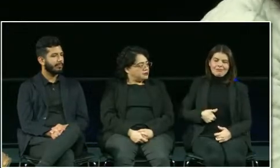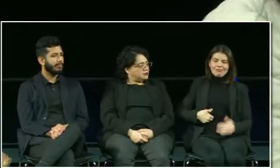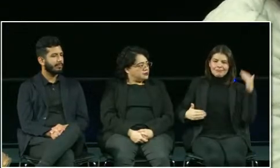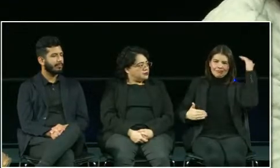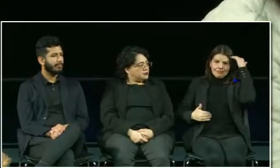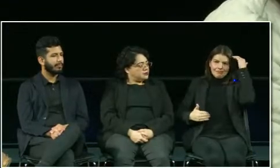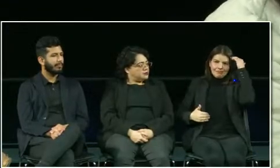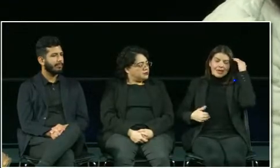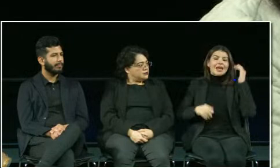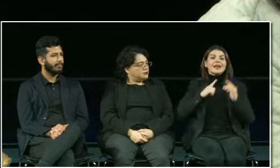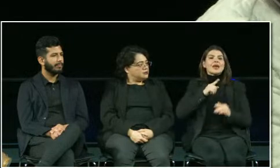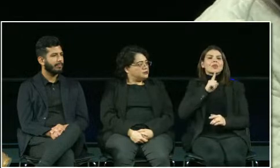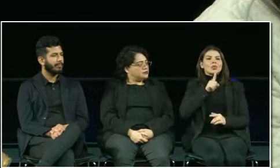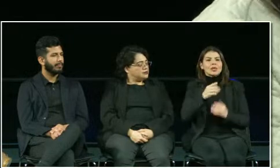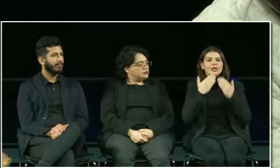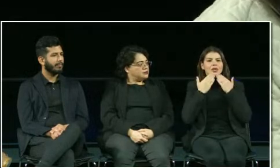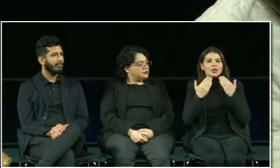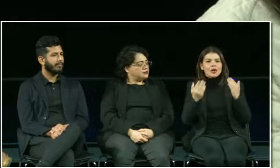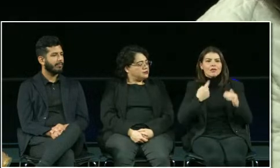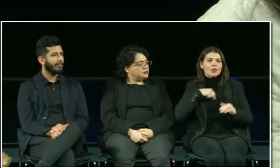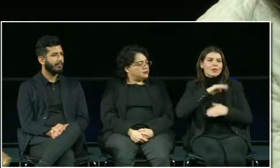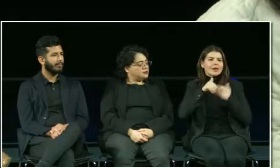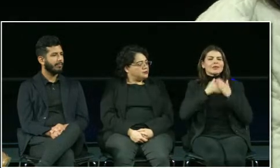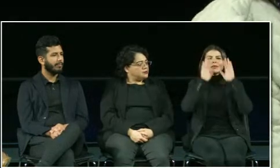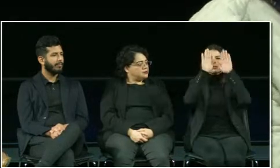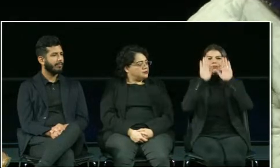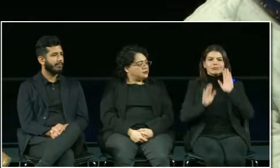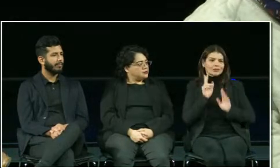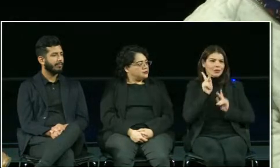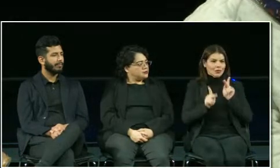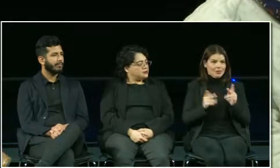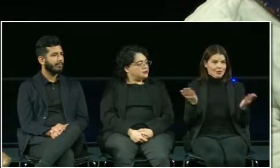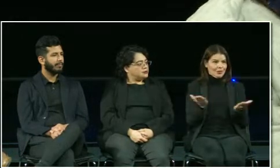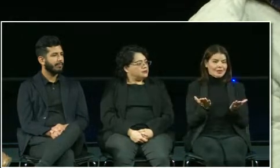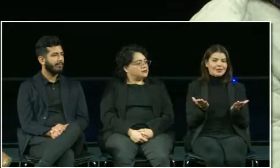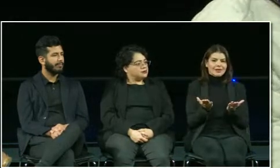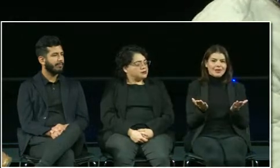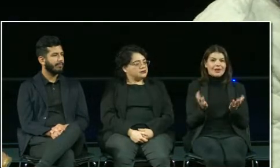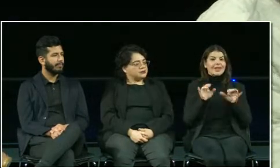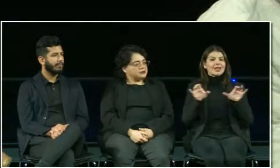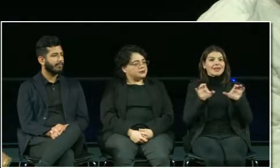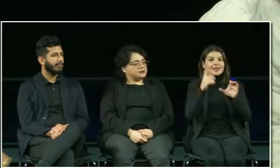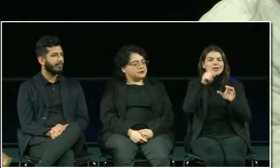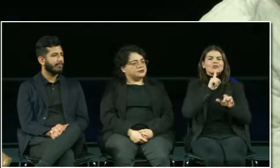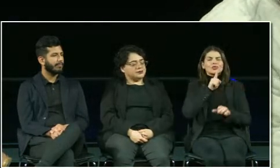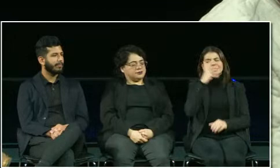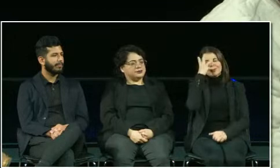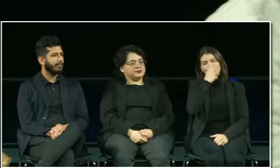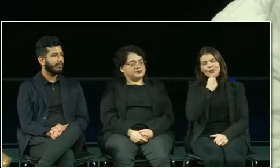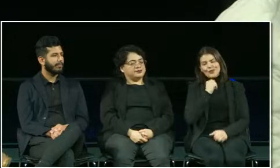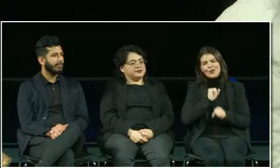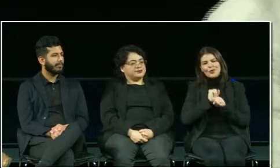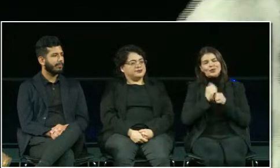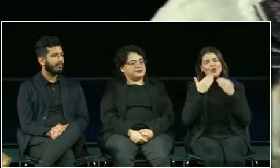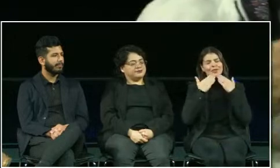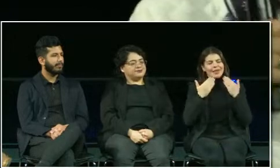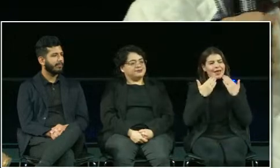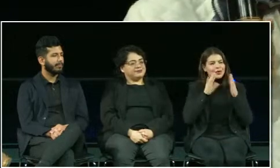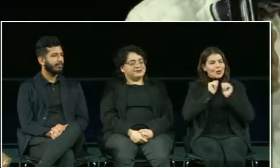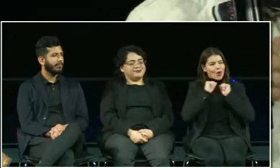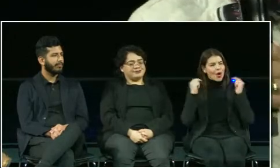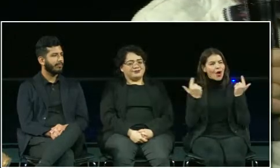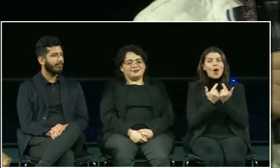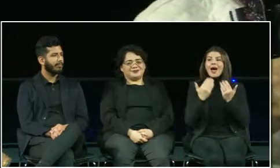And I'm so grateful we have these extraordinary people here who have done that so beautifully. So thank you all.